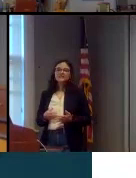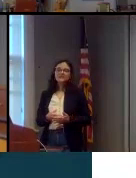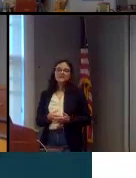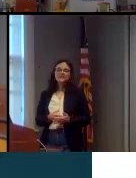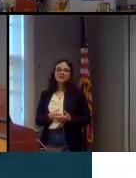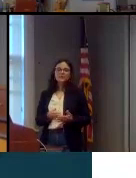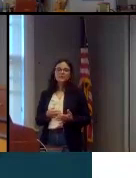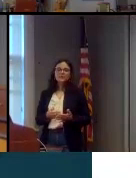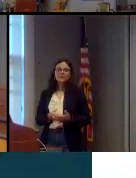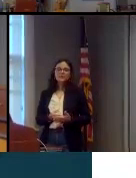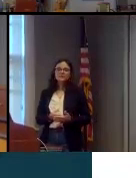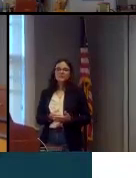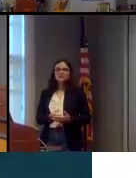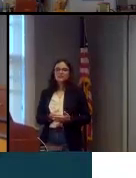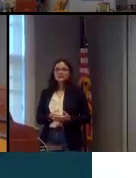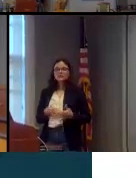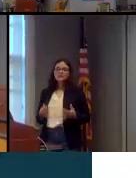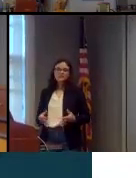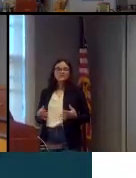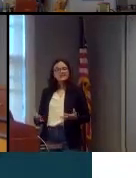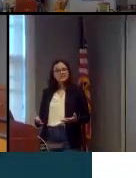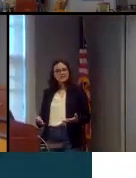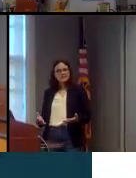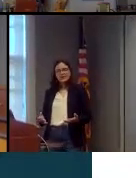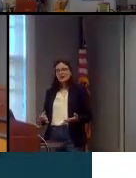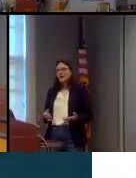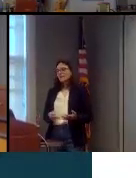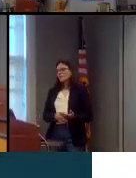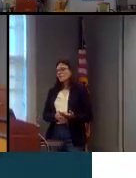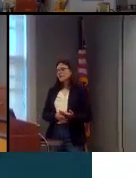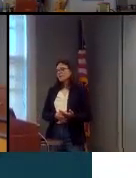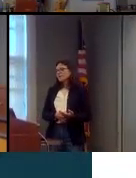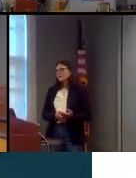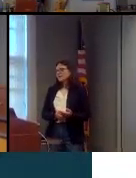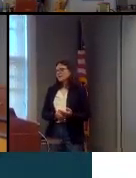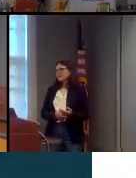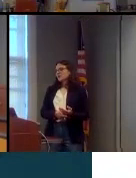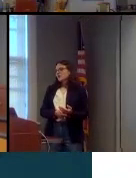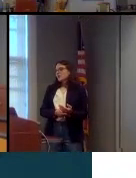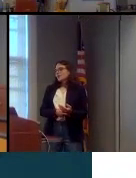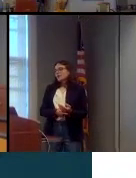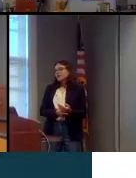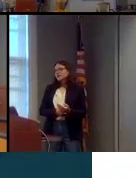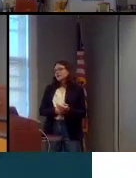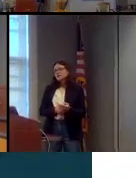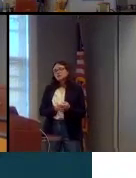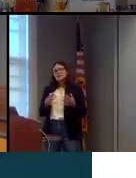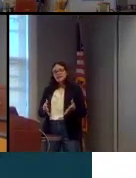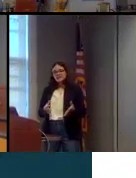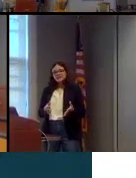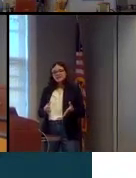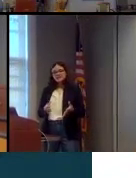some pretty significant open source data quantification. What that means is we had